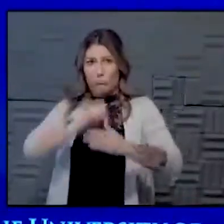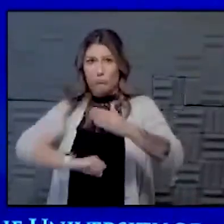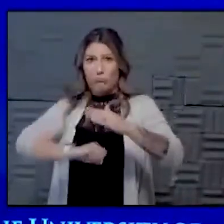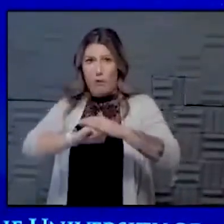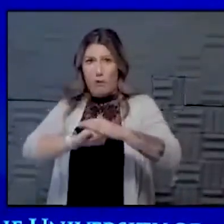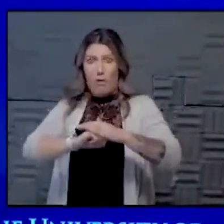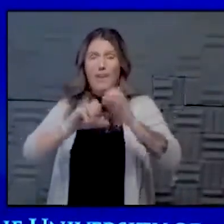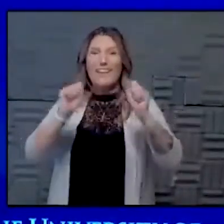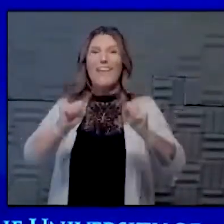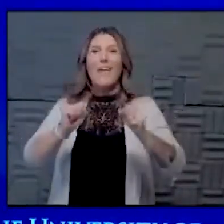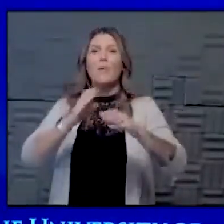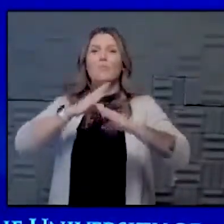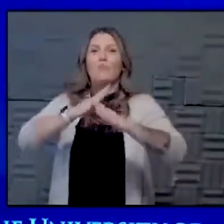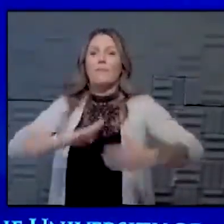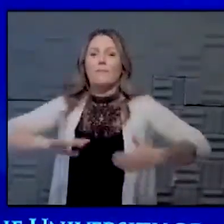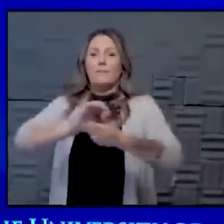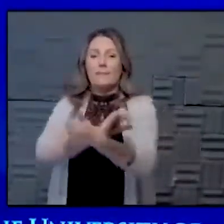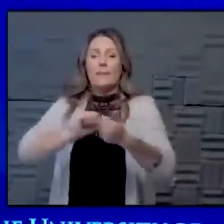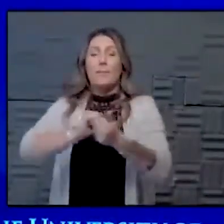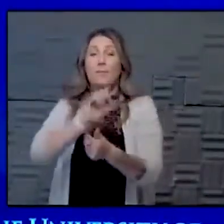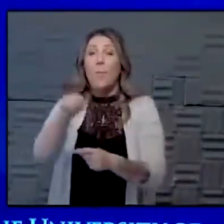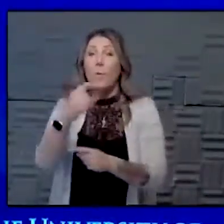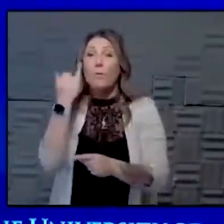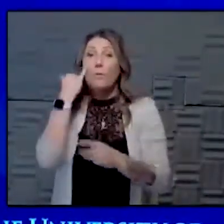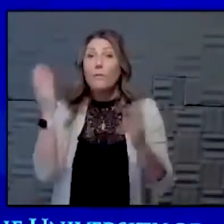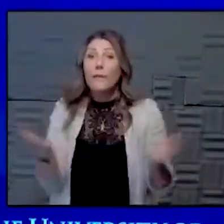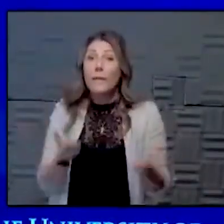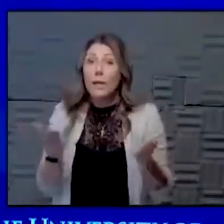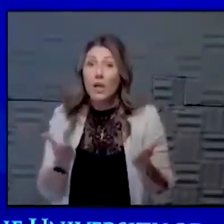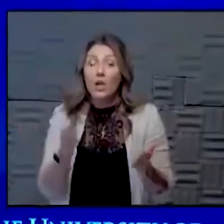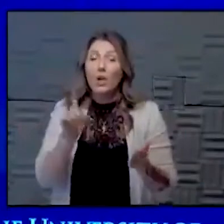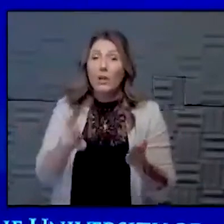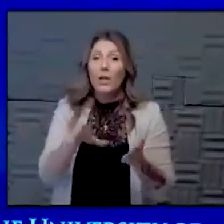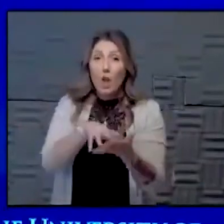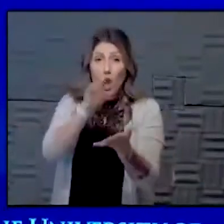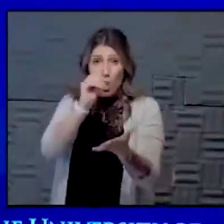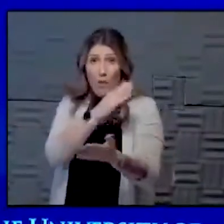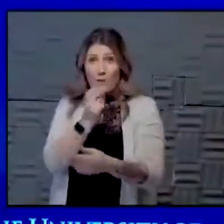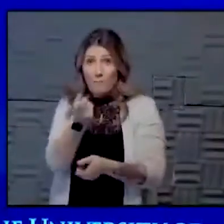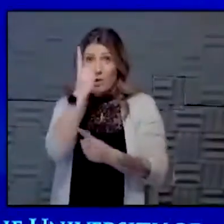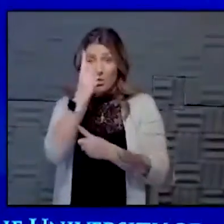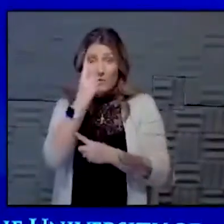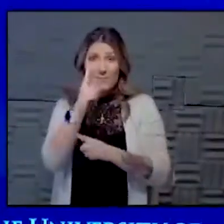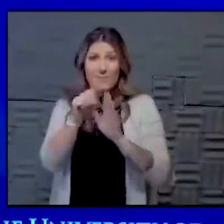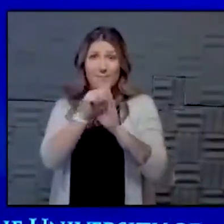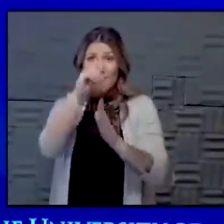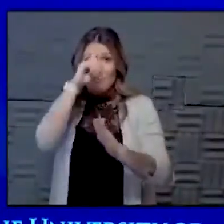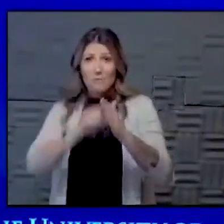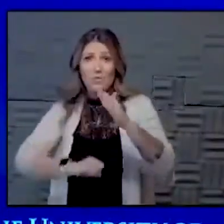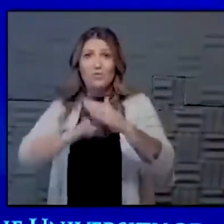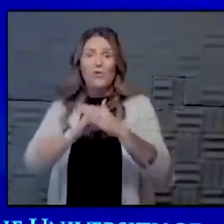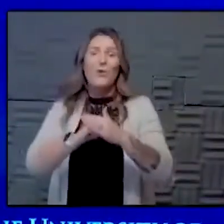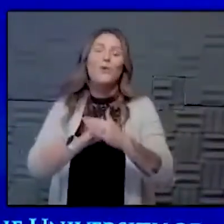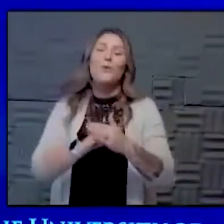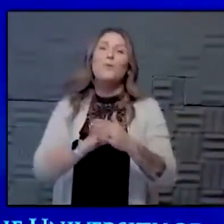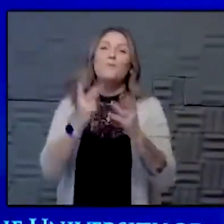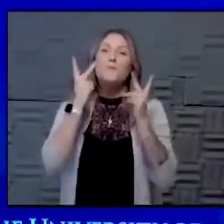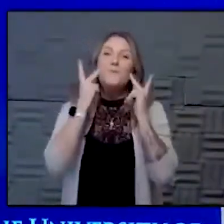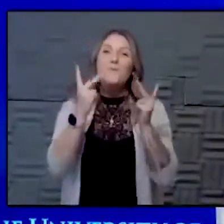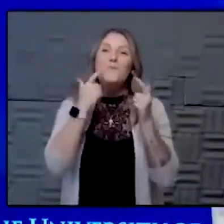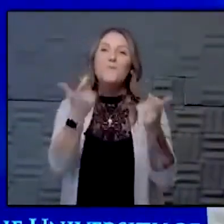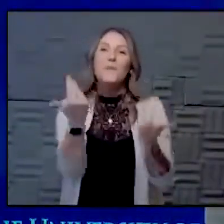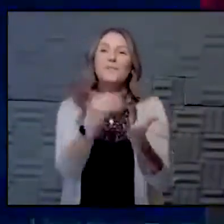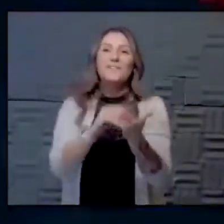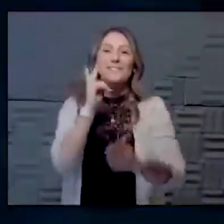damage from a stroke, but only if you're here. That means you've got to learn and understand the symptoms of a stroke. Stay tuned. Watch this video for us. We'll see you